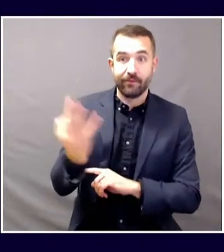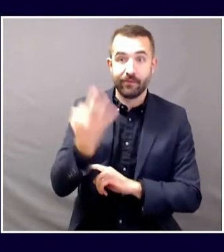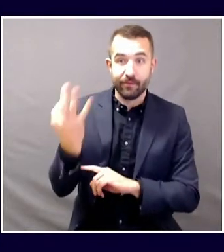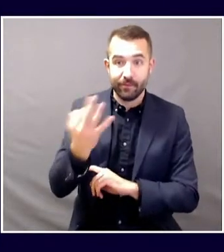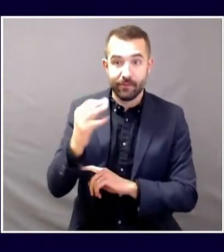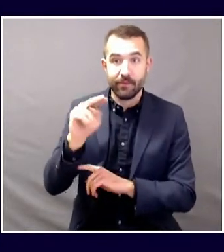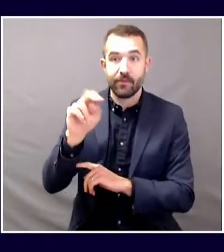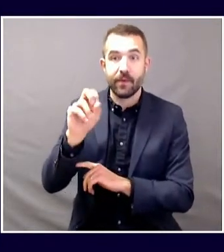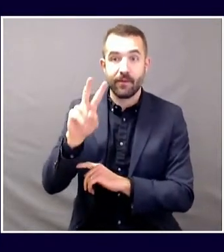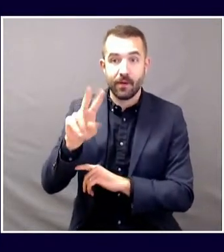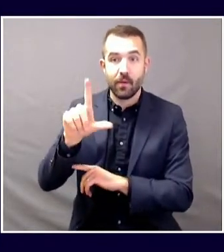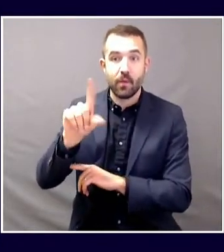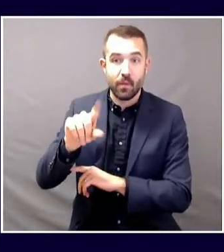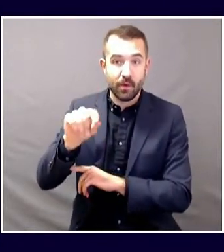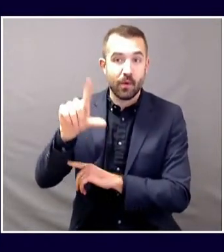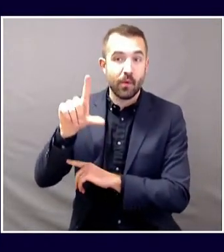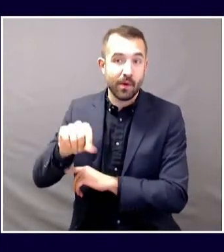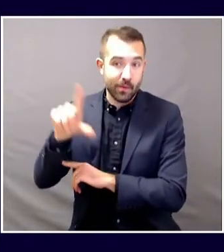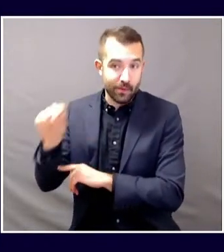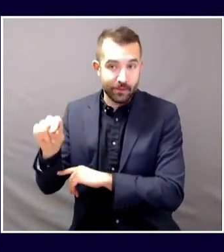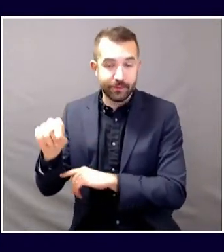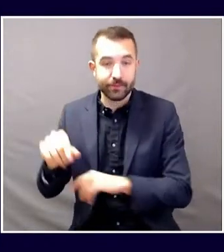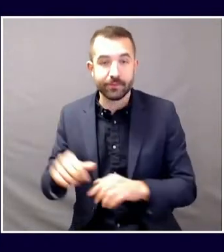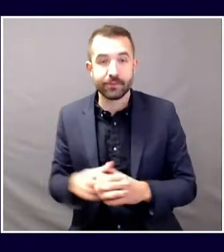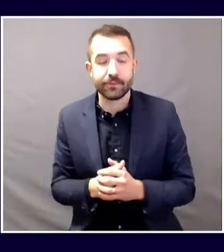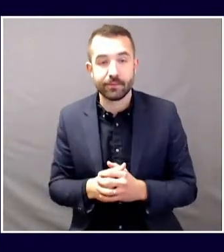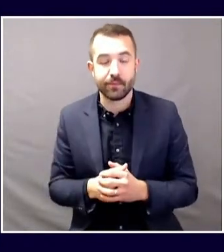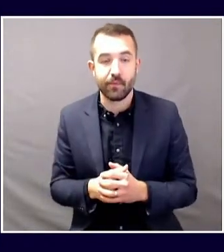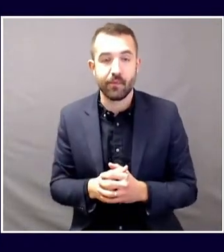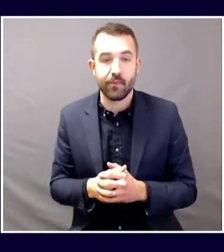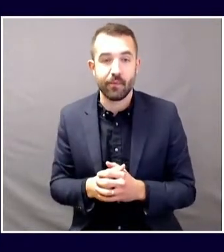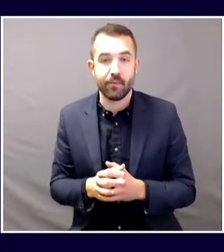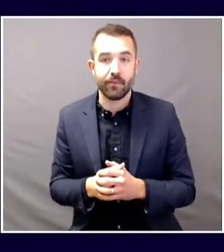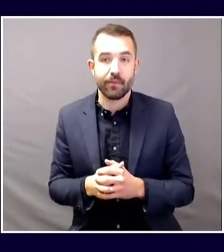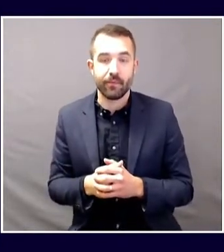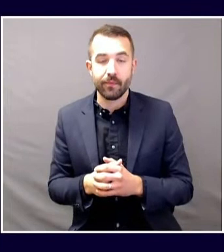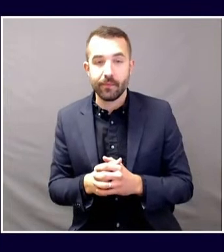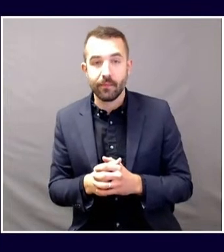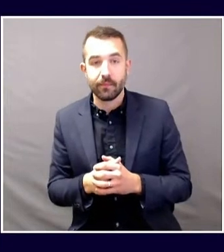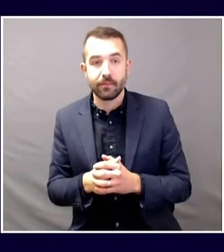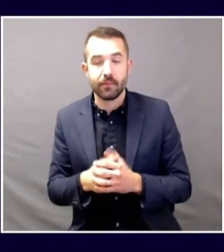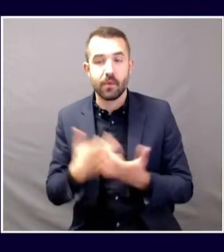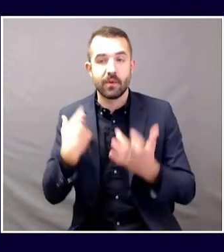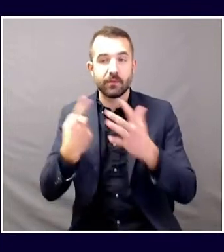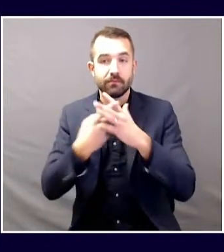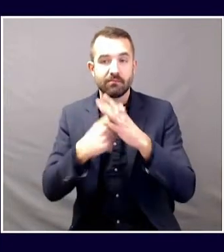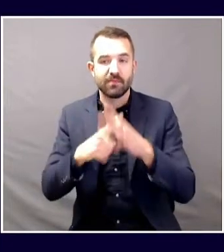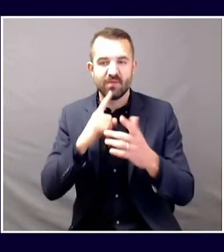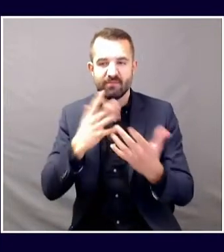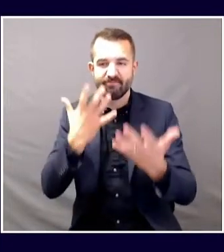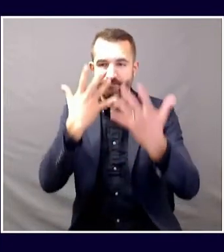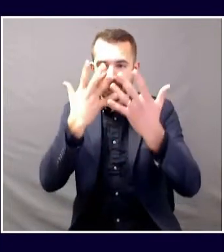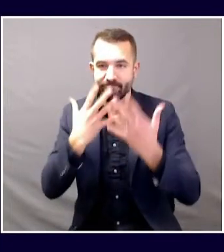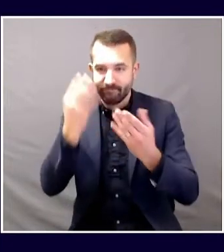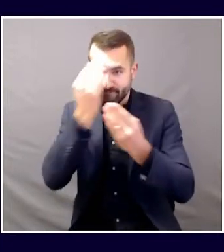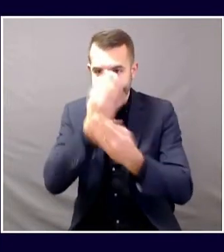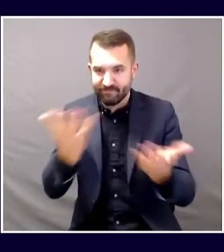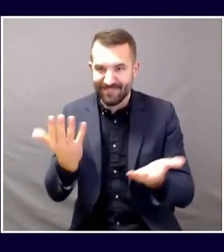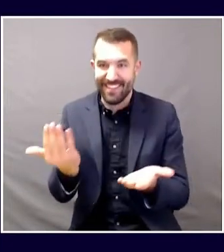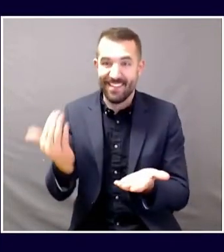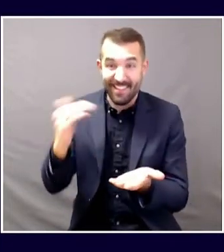November 20th, 2020. I begin today's discussion on yet another sad